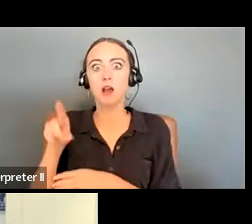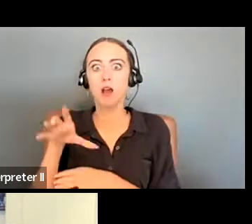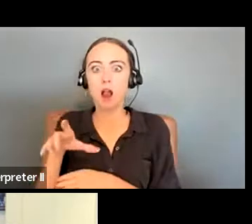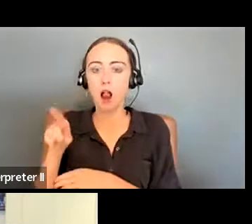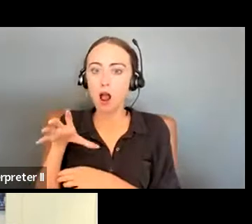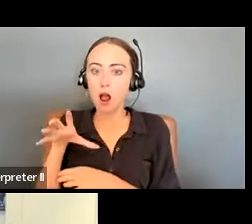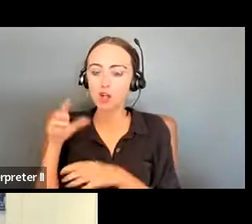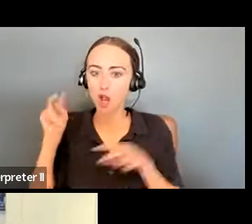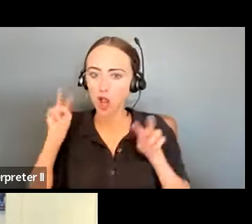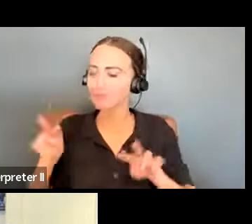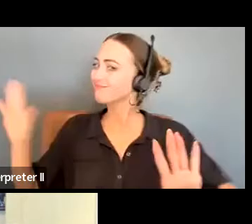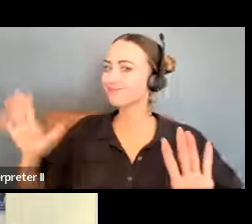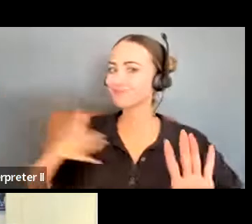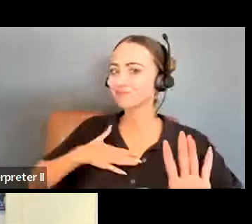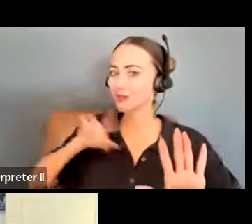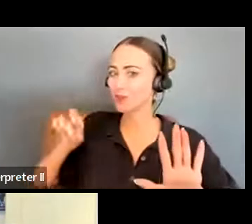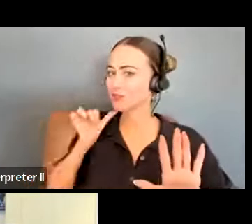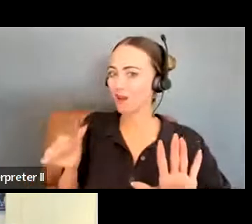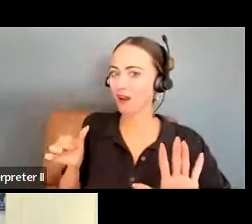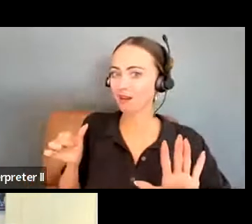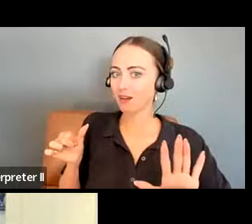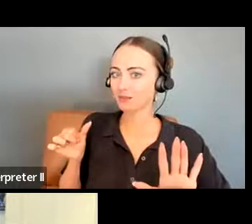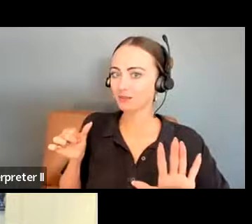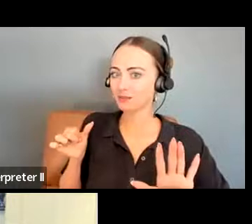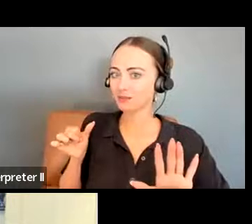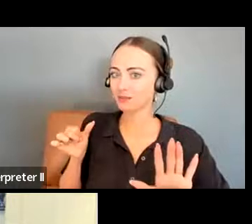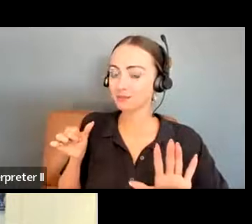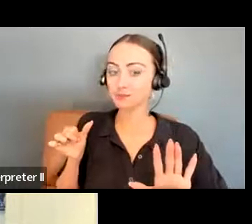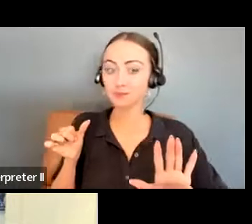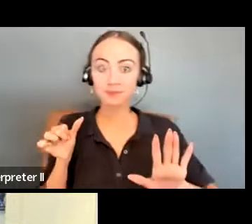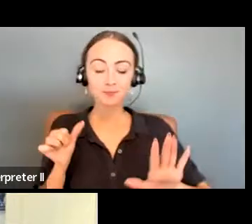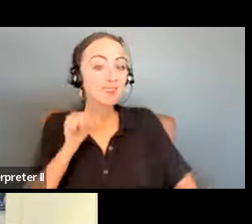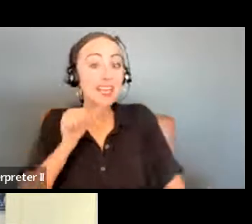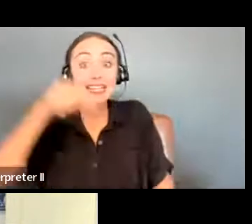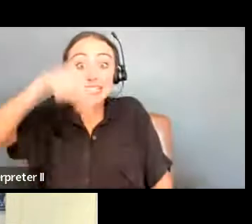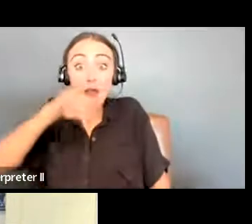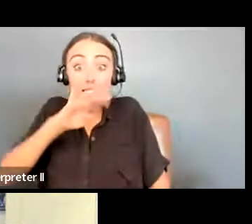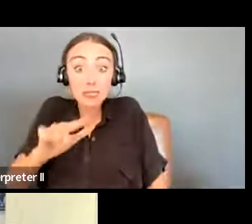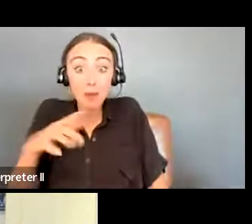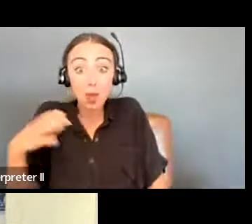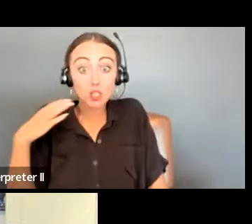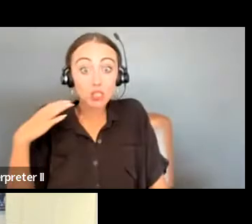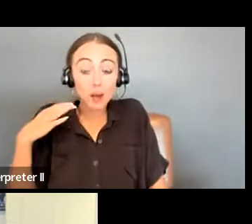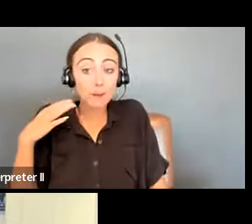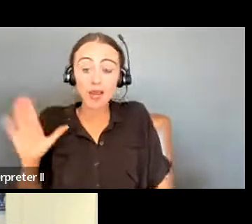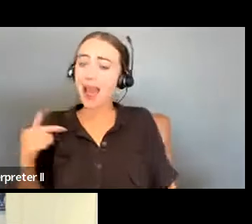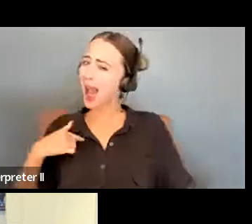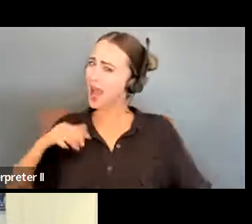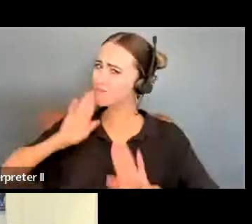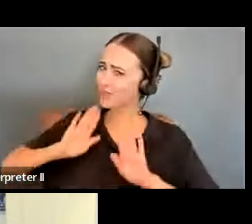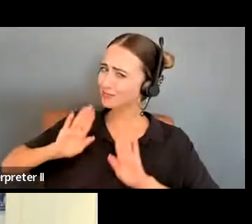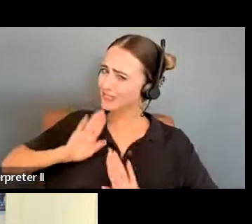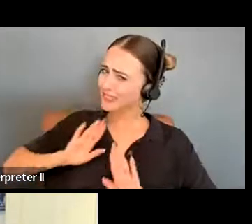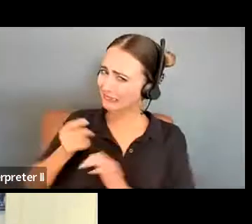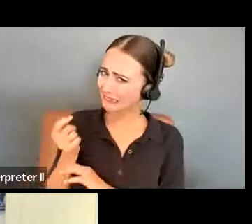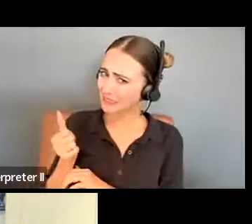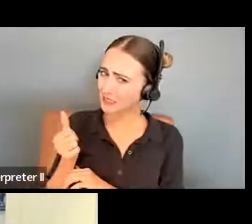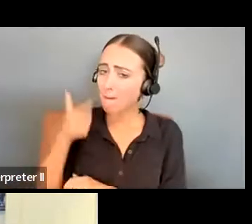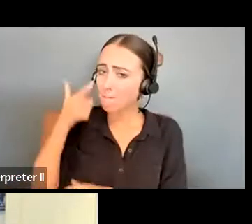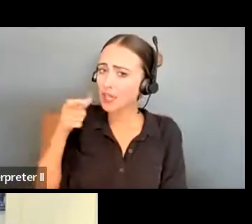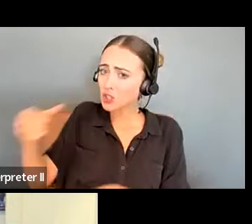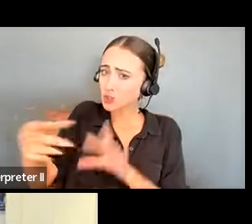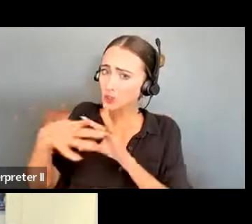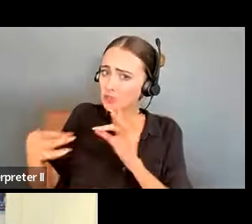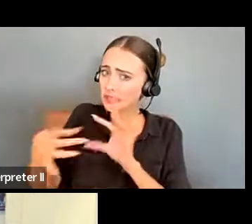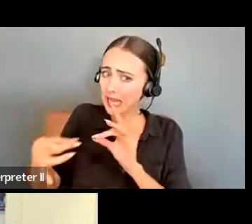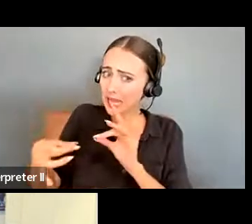looked at. That's not my is that question. It's not in this bill, Mr. Chairman. I'm getting a little It's the Vision frustrated Zero here bill. because you made a